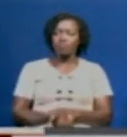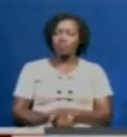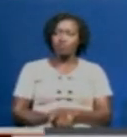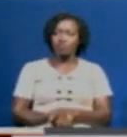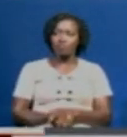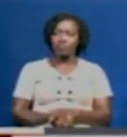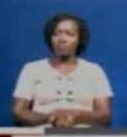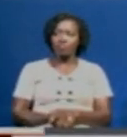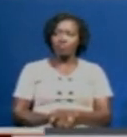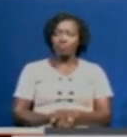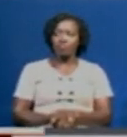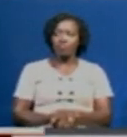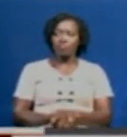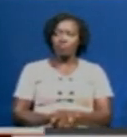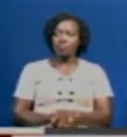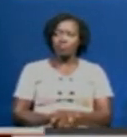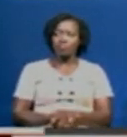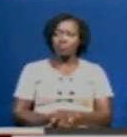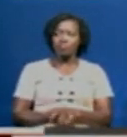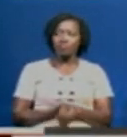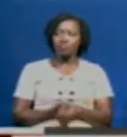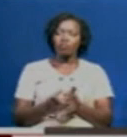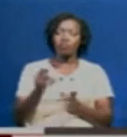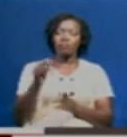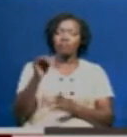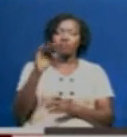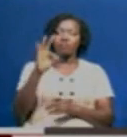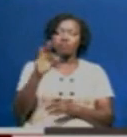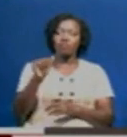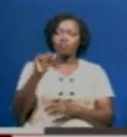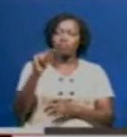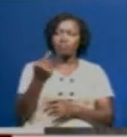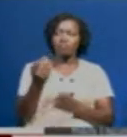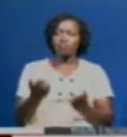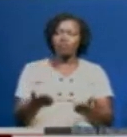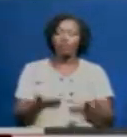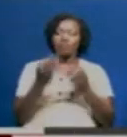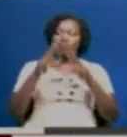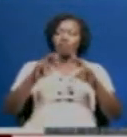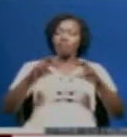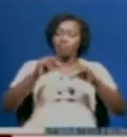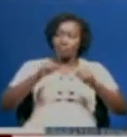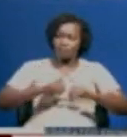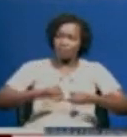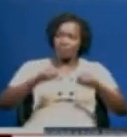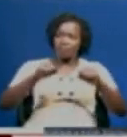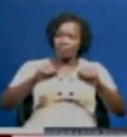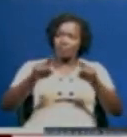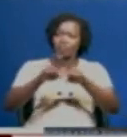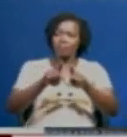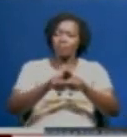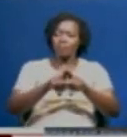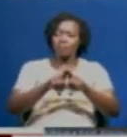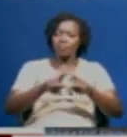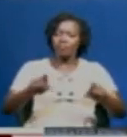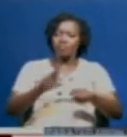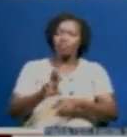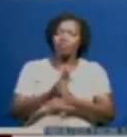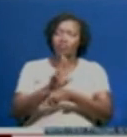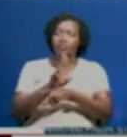The satellite, dubbed Taifa One, is said to improve the country's monitoring capabilities as well as land use mapping in the